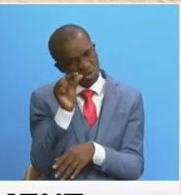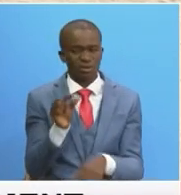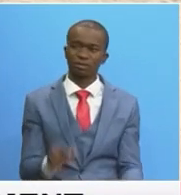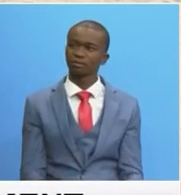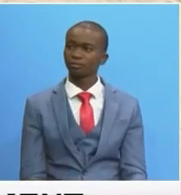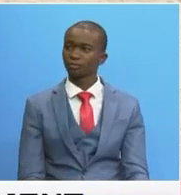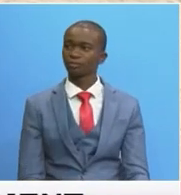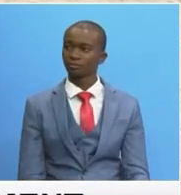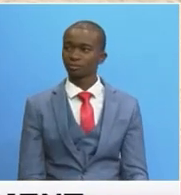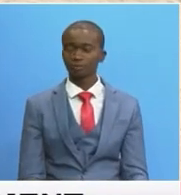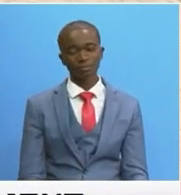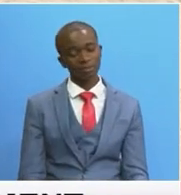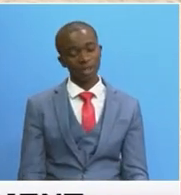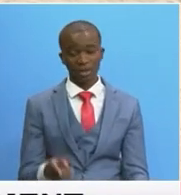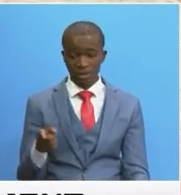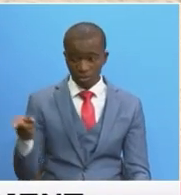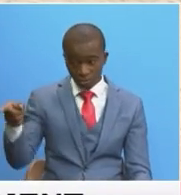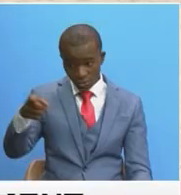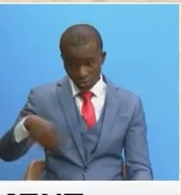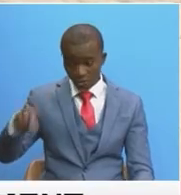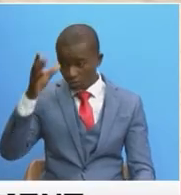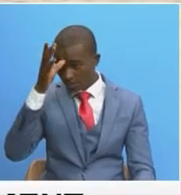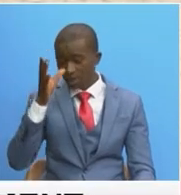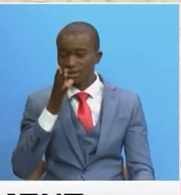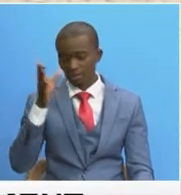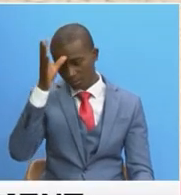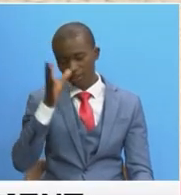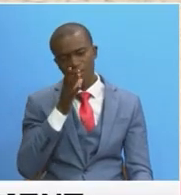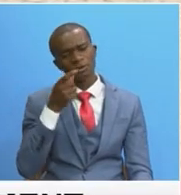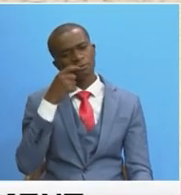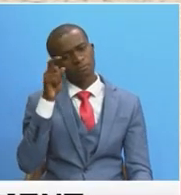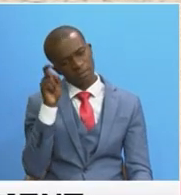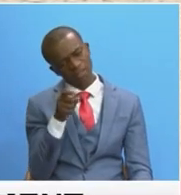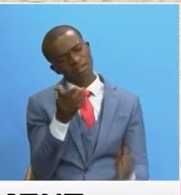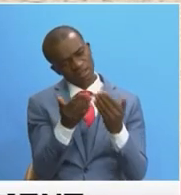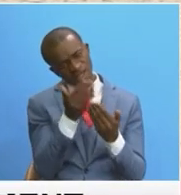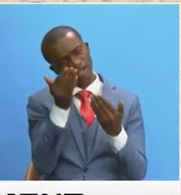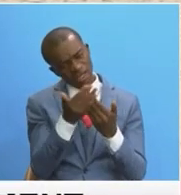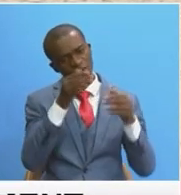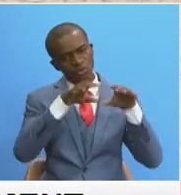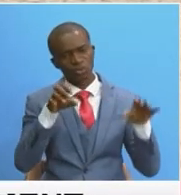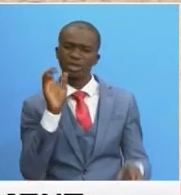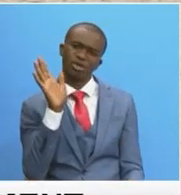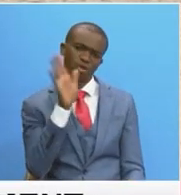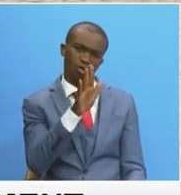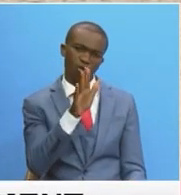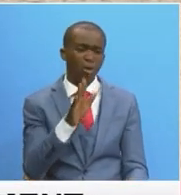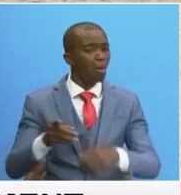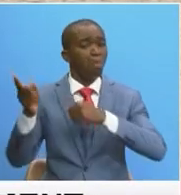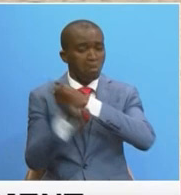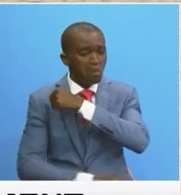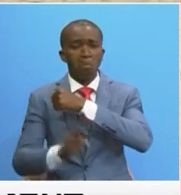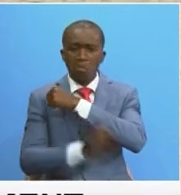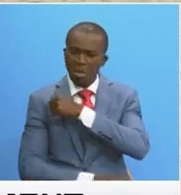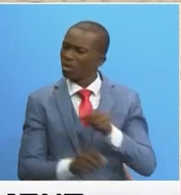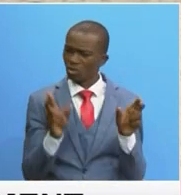getting the message from the teacher and also the pupils to follow what is needed. My